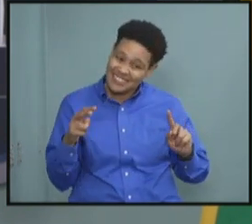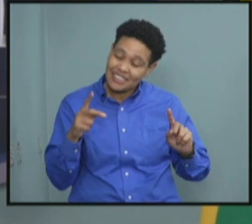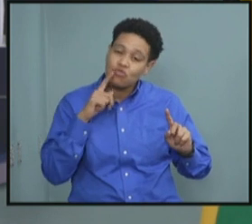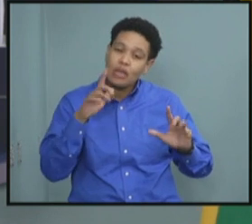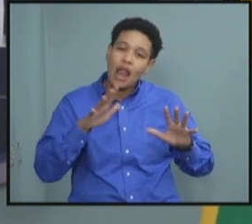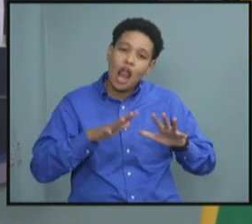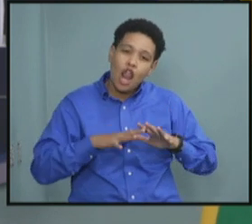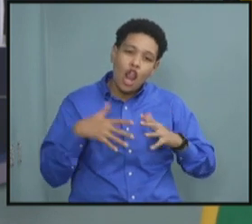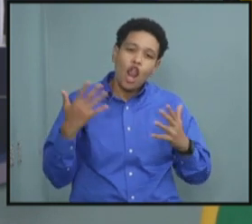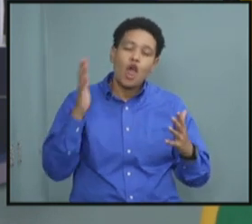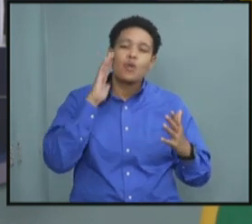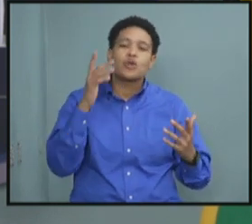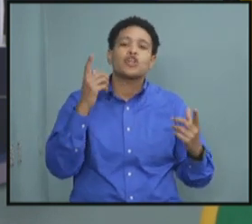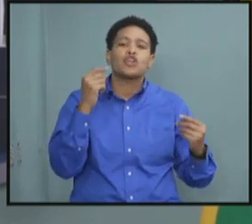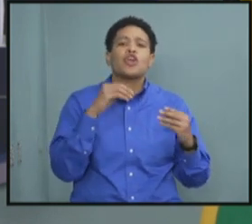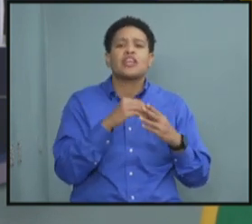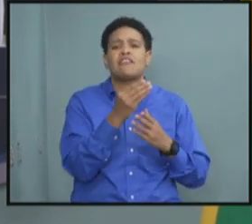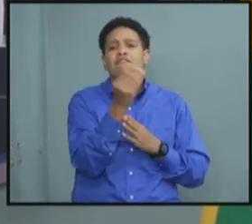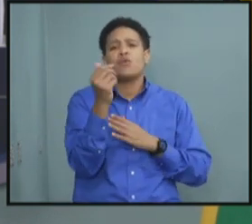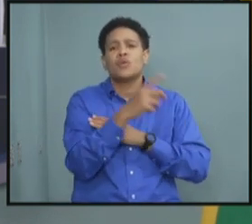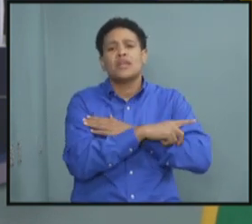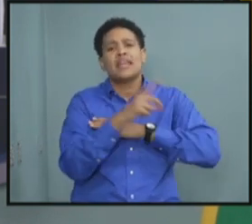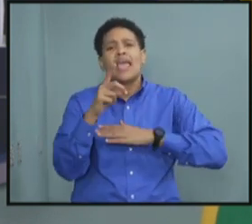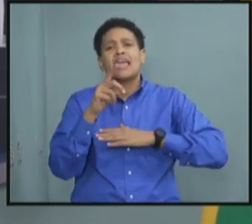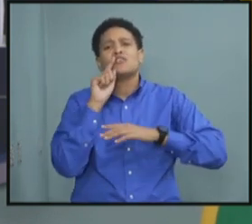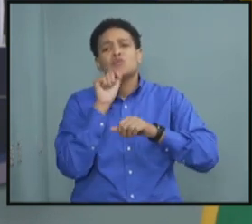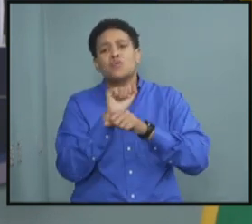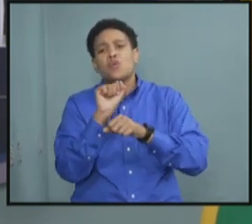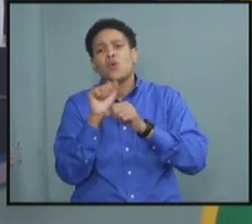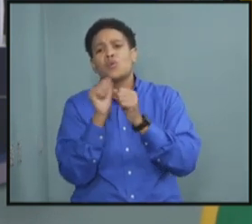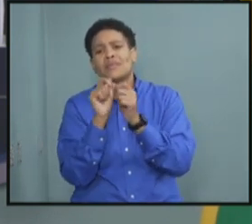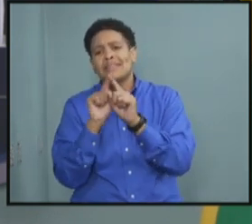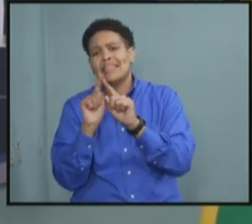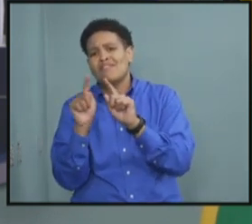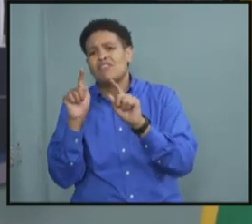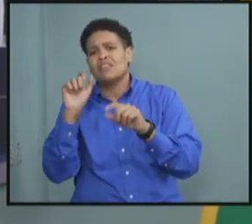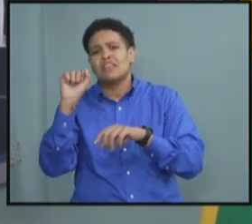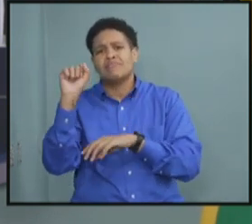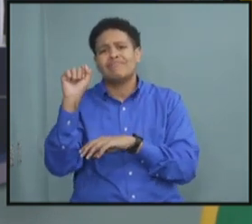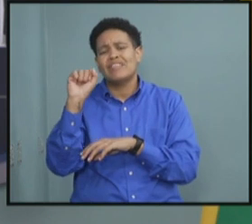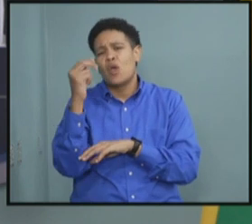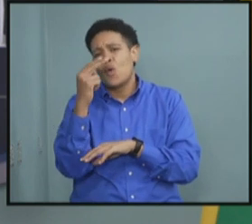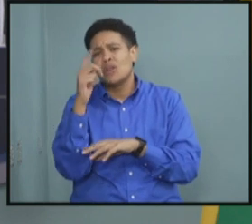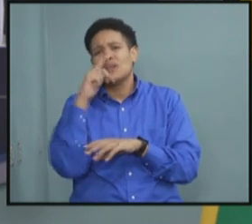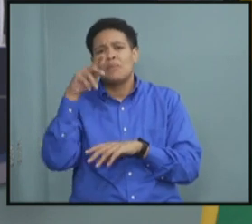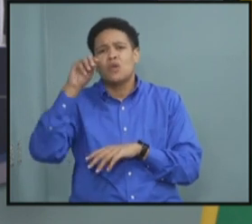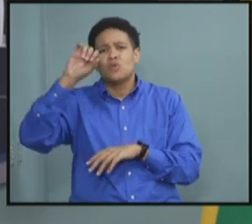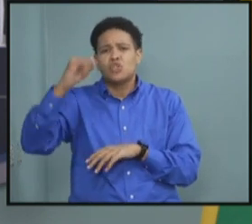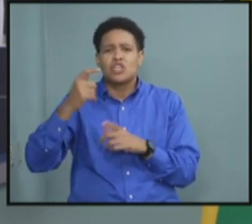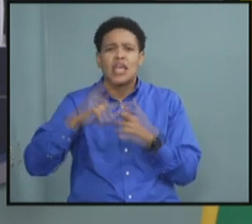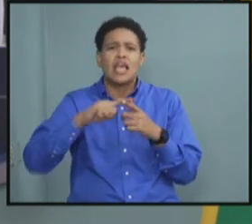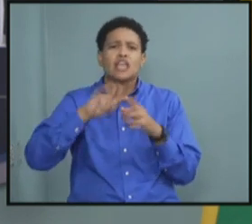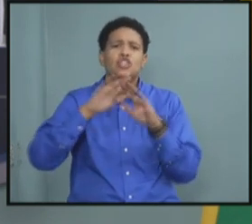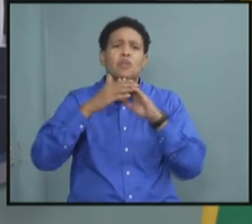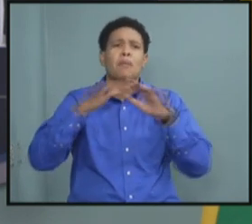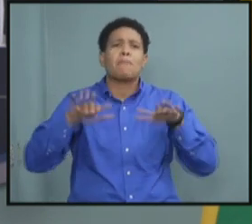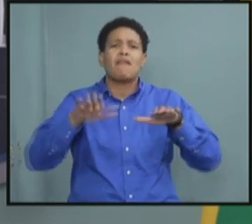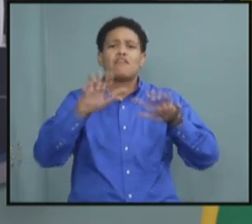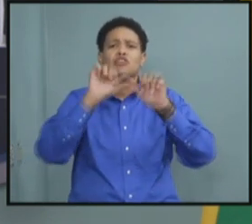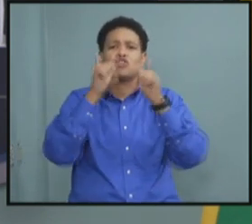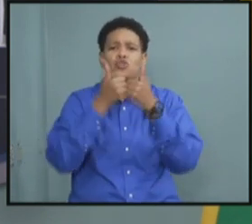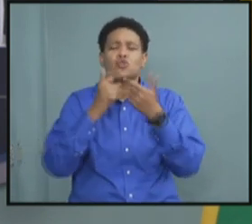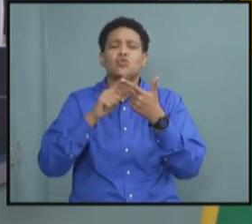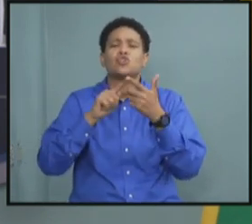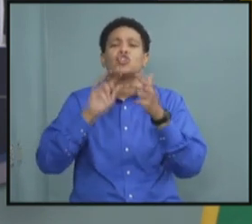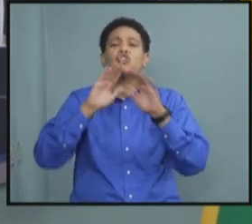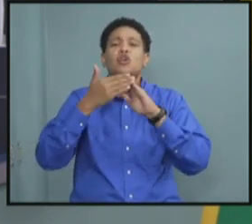lot that will be done over the next few days, working with our respective stakeholders in the PSOJ, the Jamaica Manufacturers Association, the